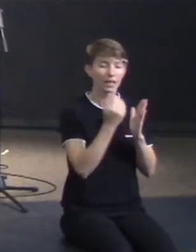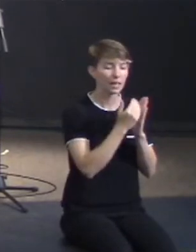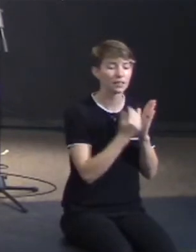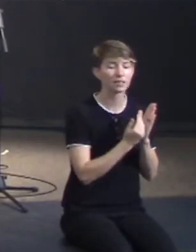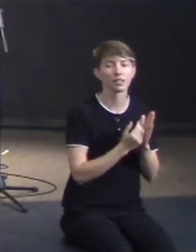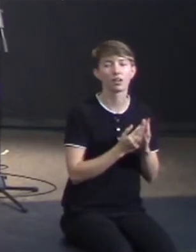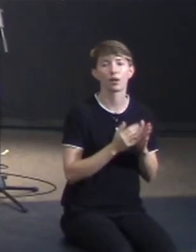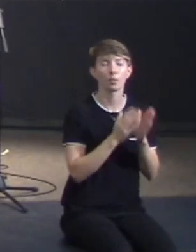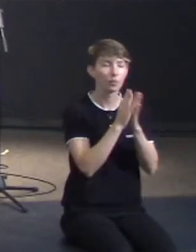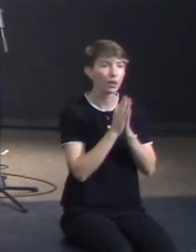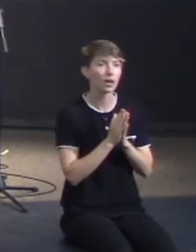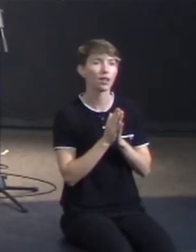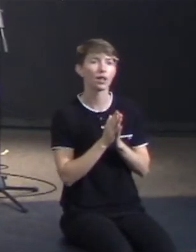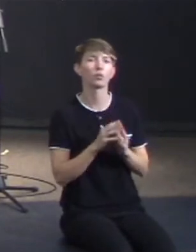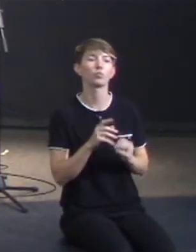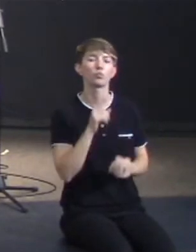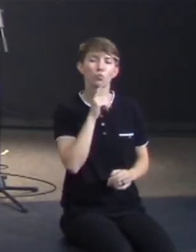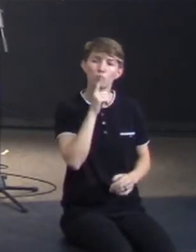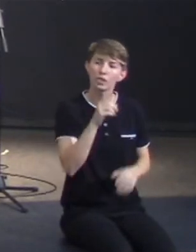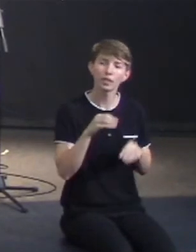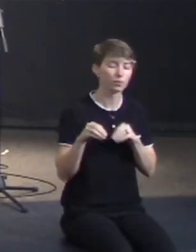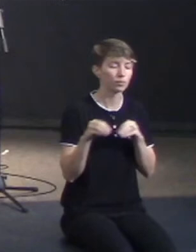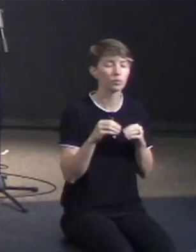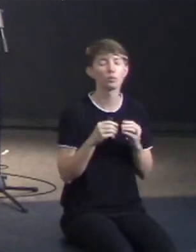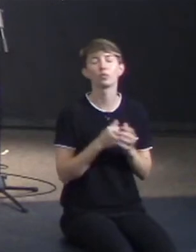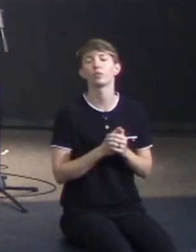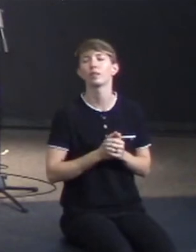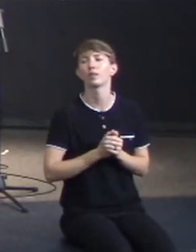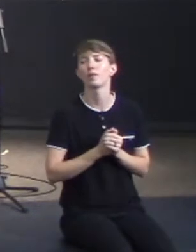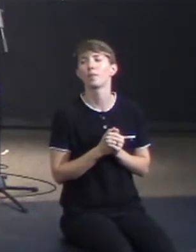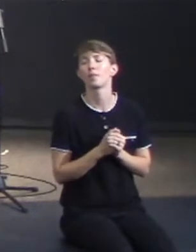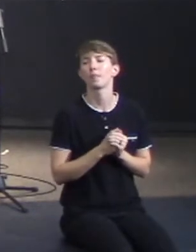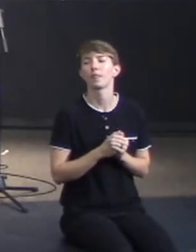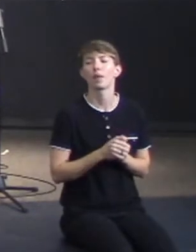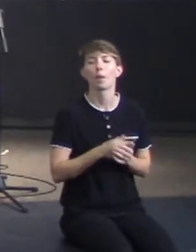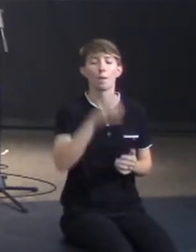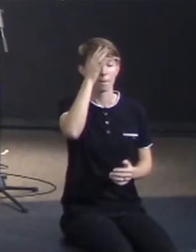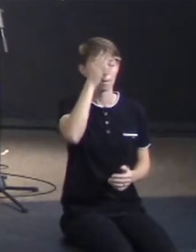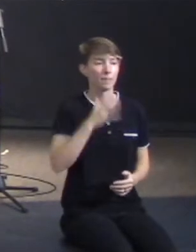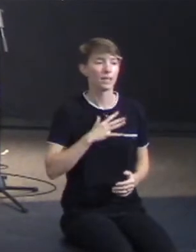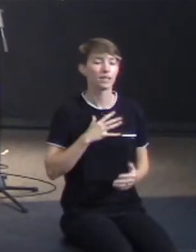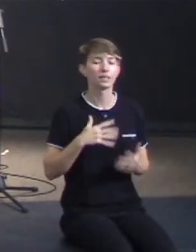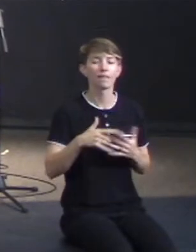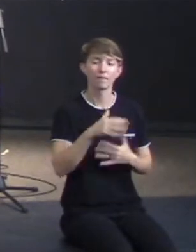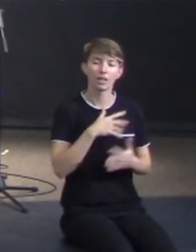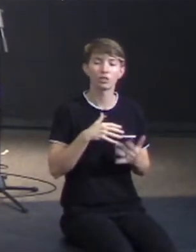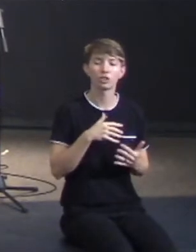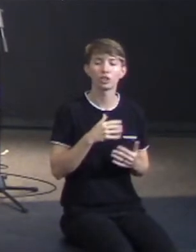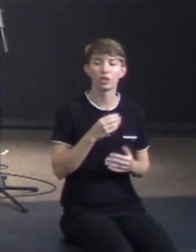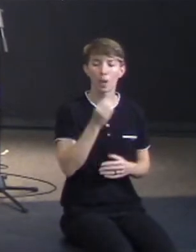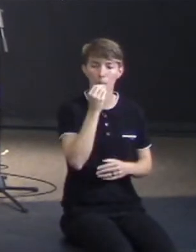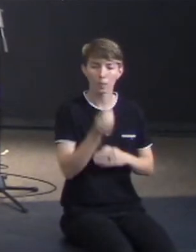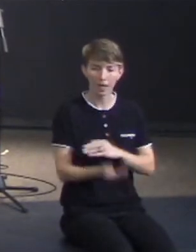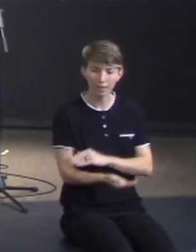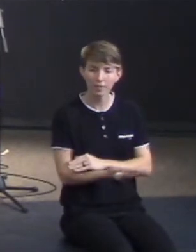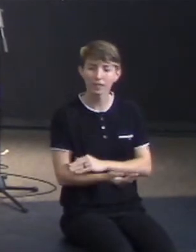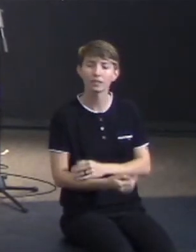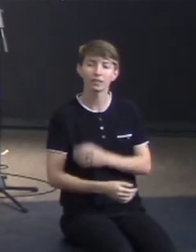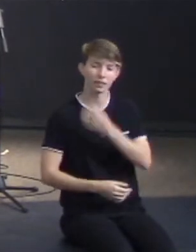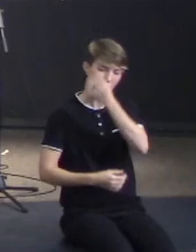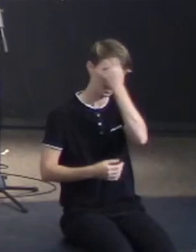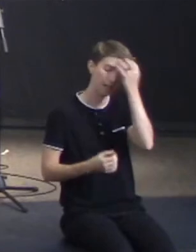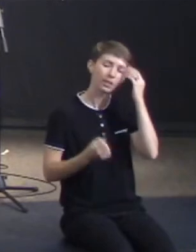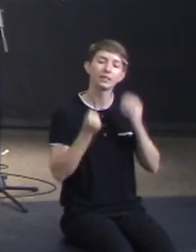the men's ministry. So great stuff is happening there. So men's fellowship breakfast, Saturday the 17th at